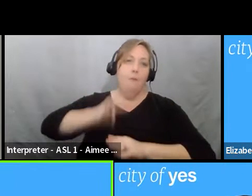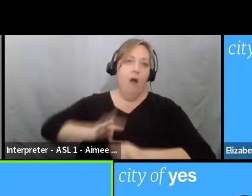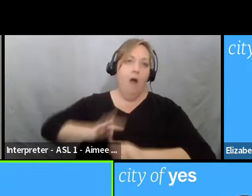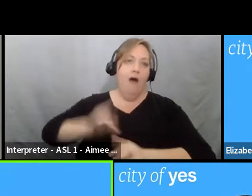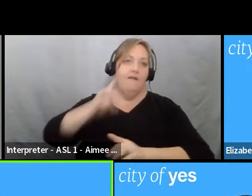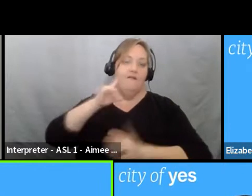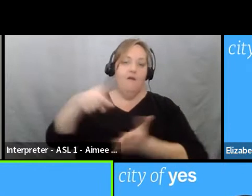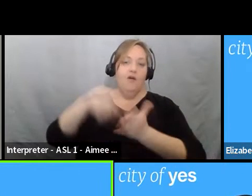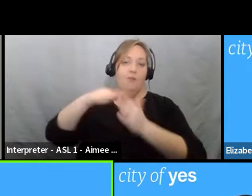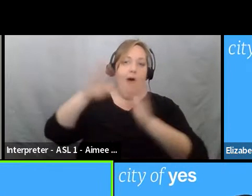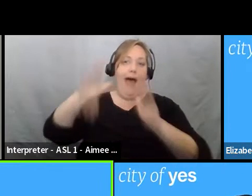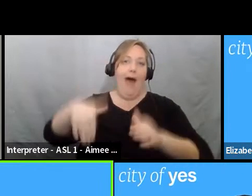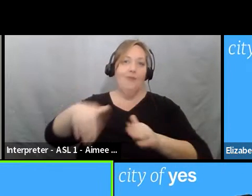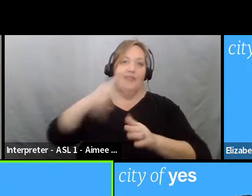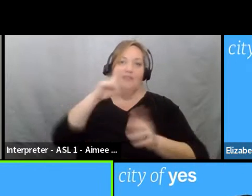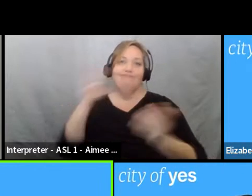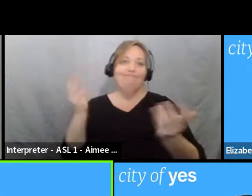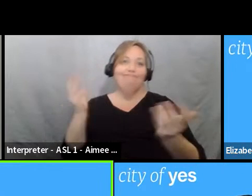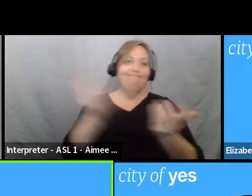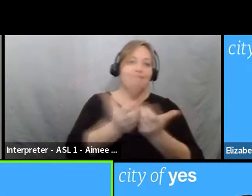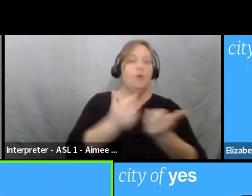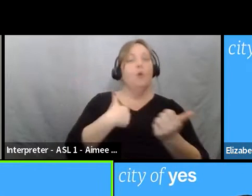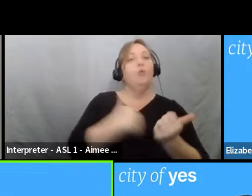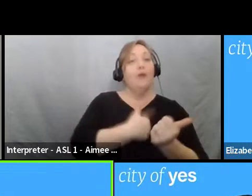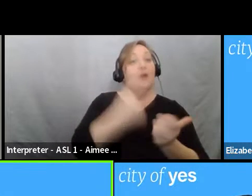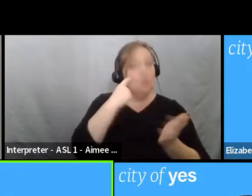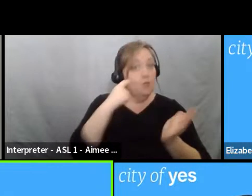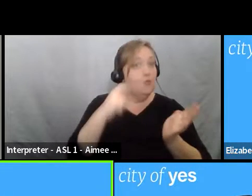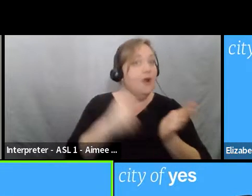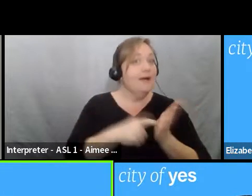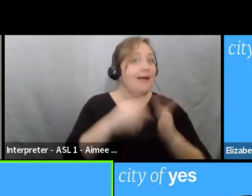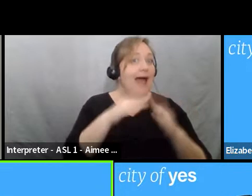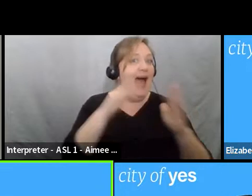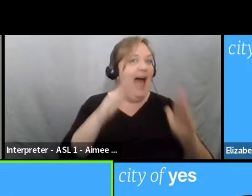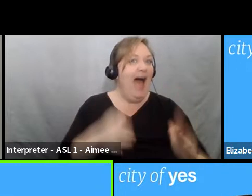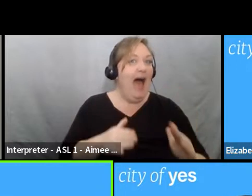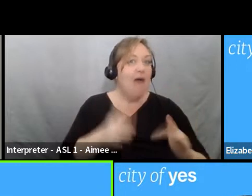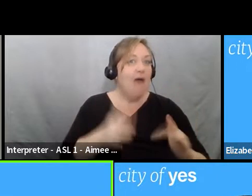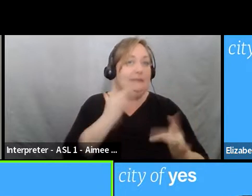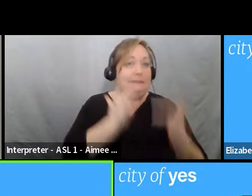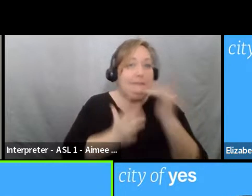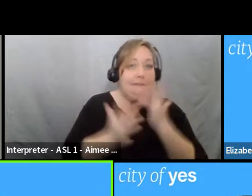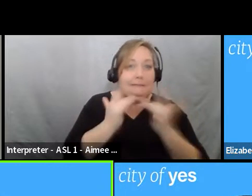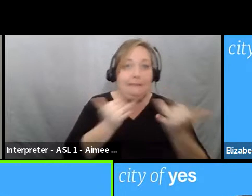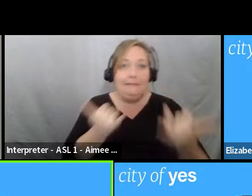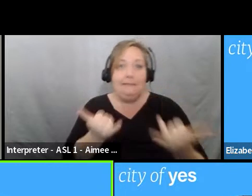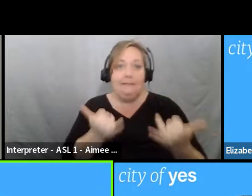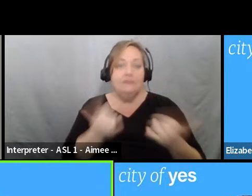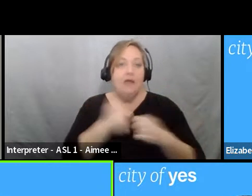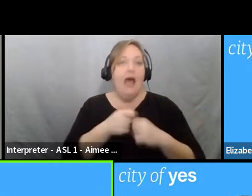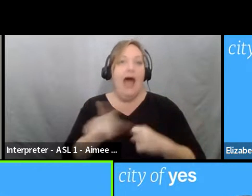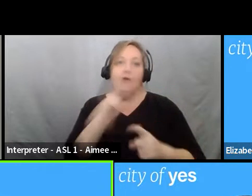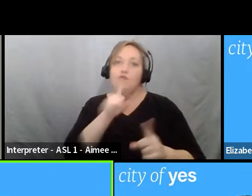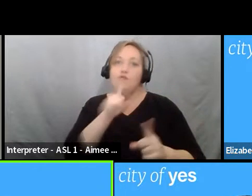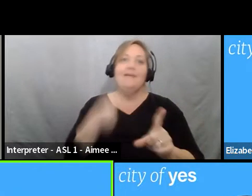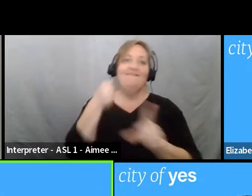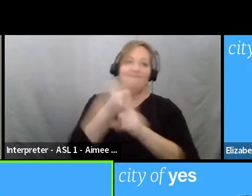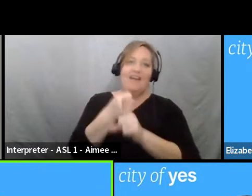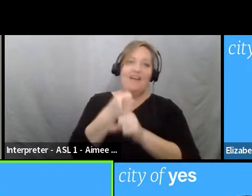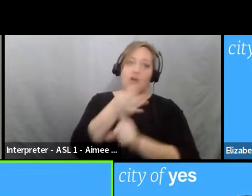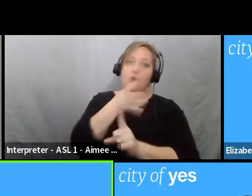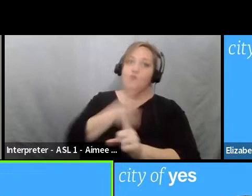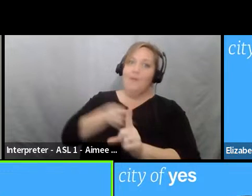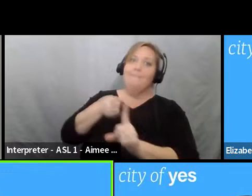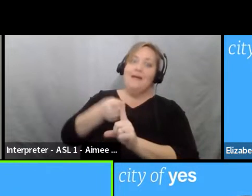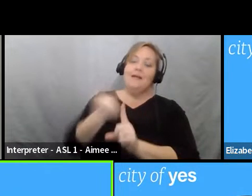housing developments in the areas. We recognize that the housing crunch we're in right now has particular effects on women, especially